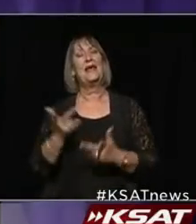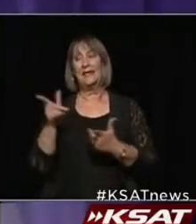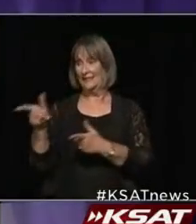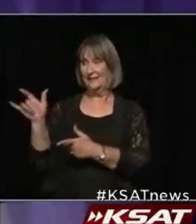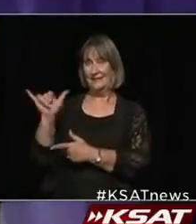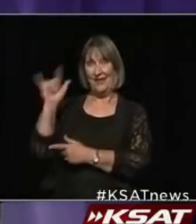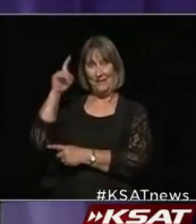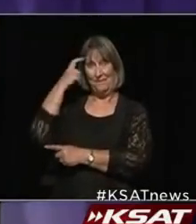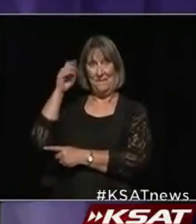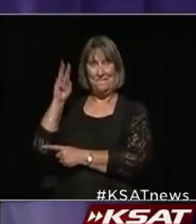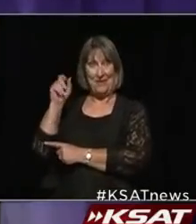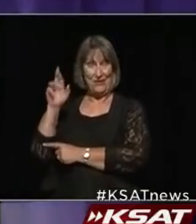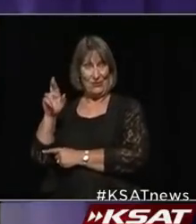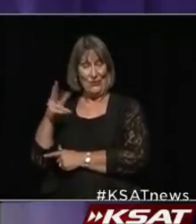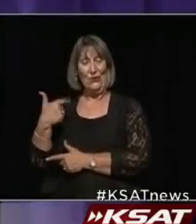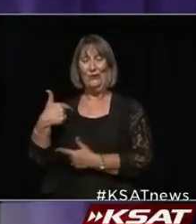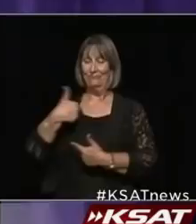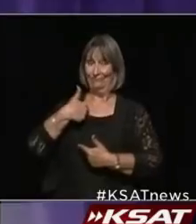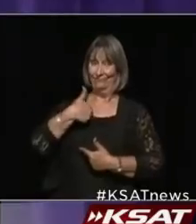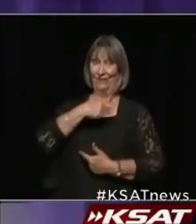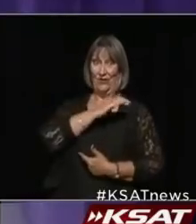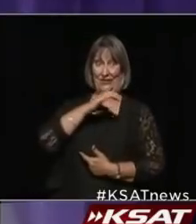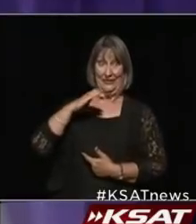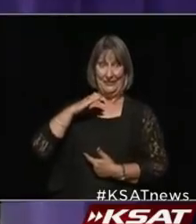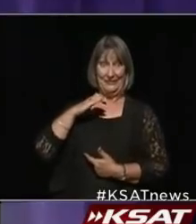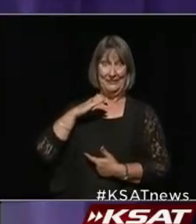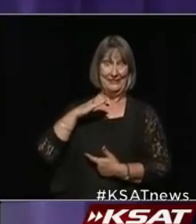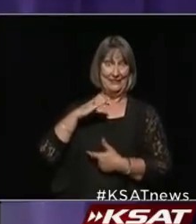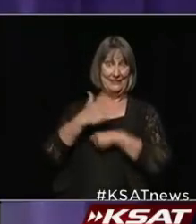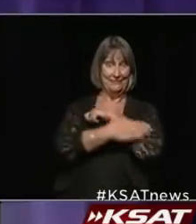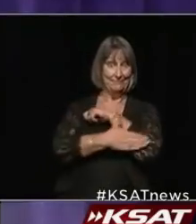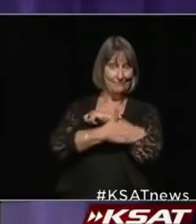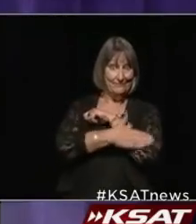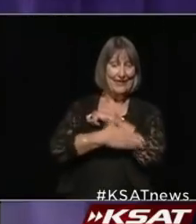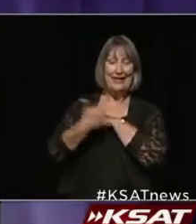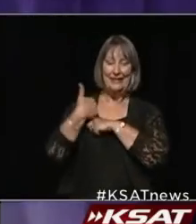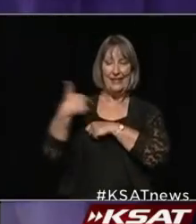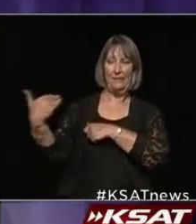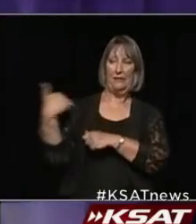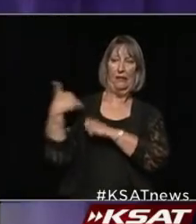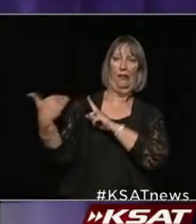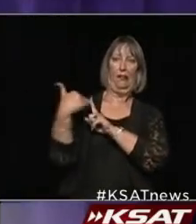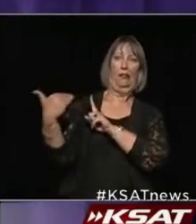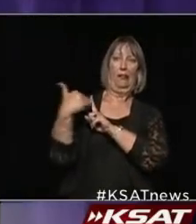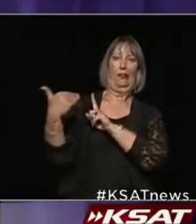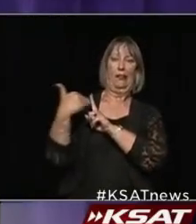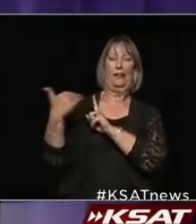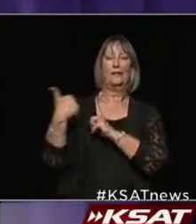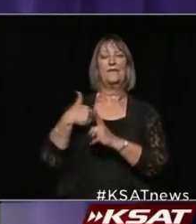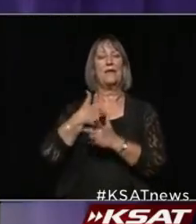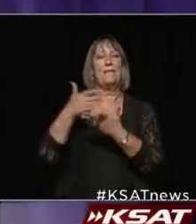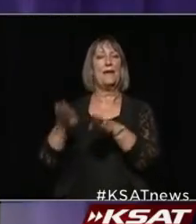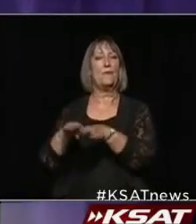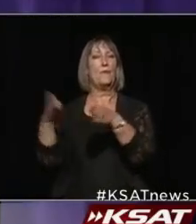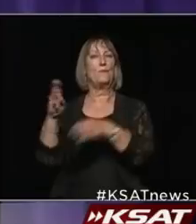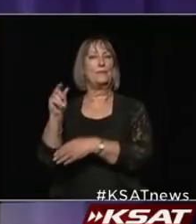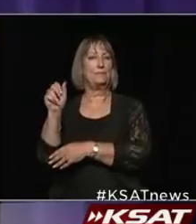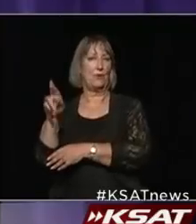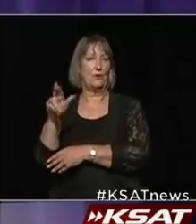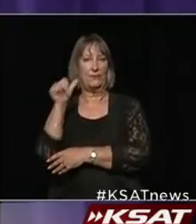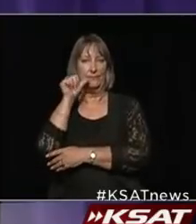the potential reopening of bars. I know that the county judge is waiting for some feedback from our public health professionals.